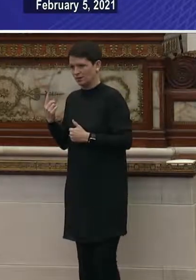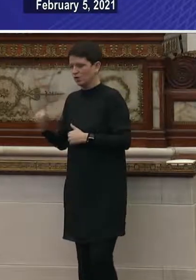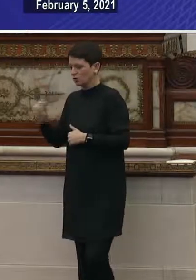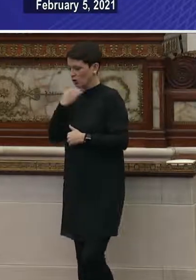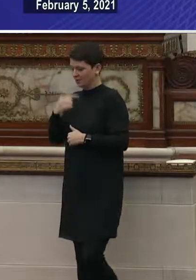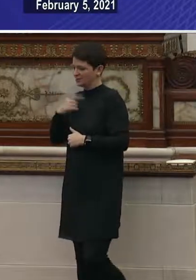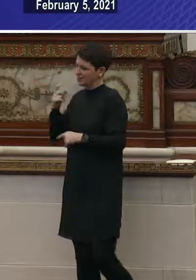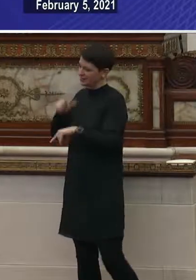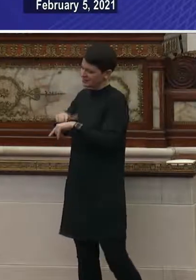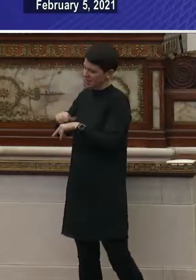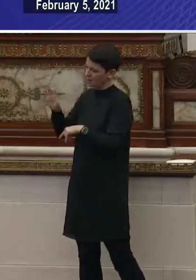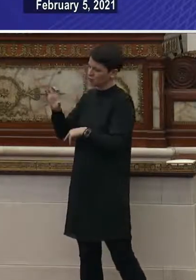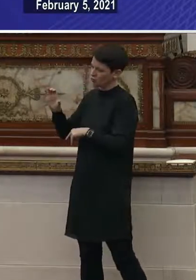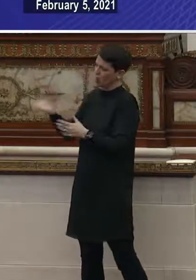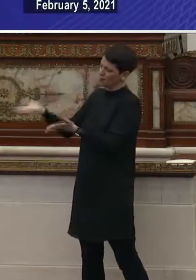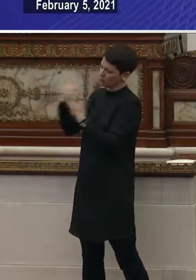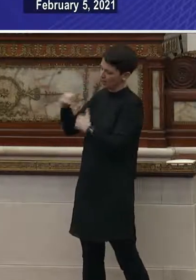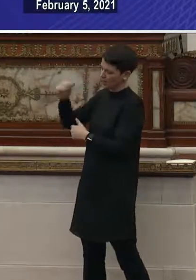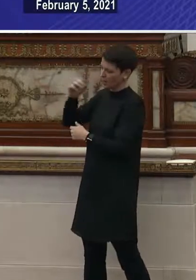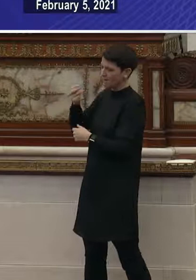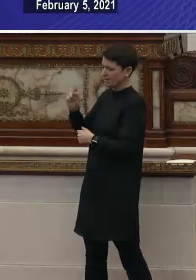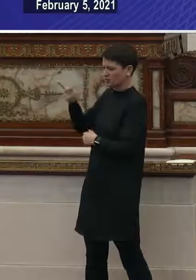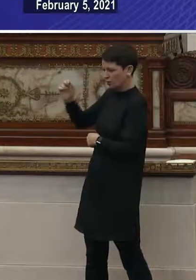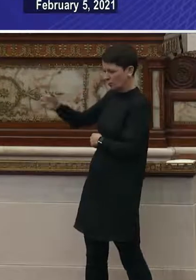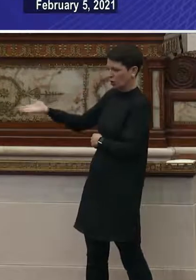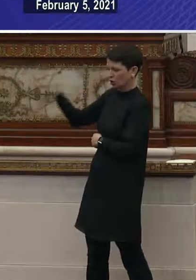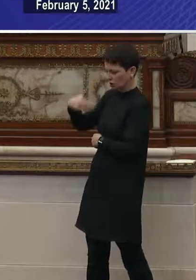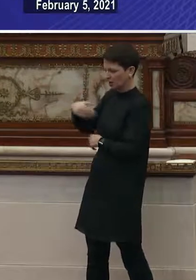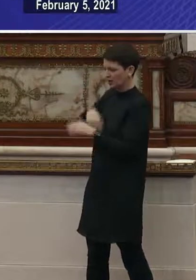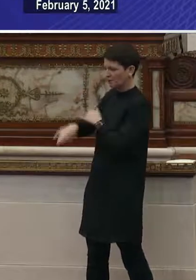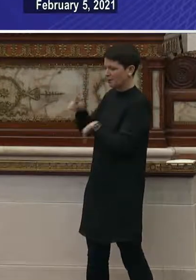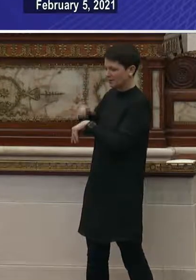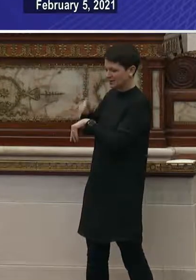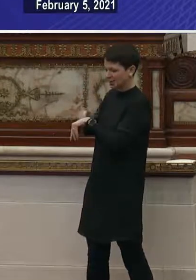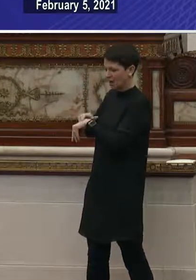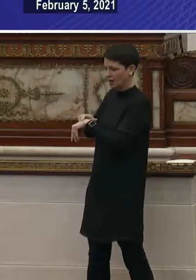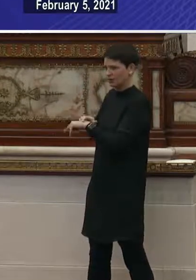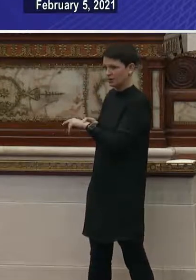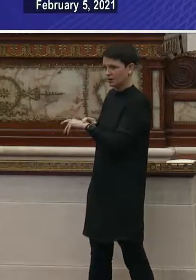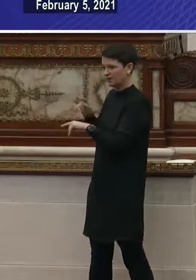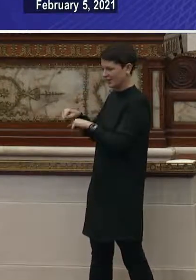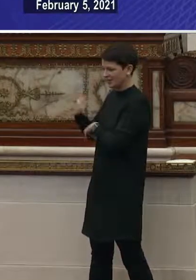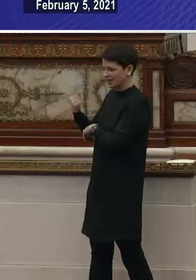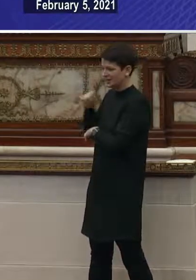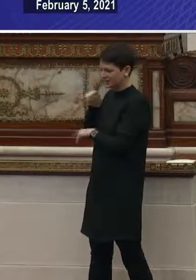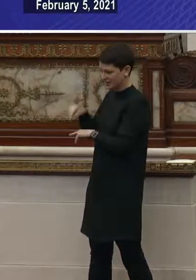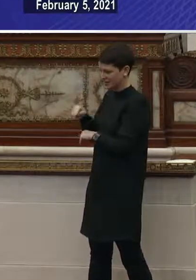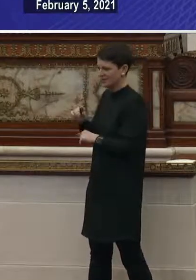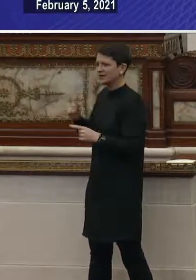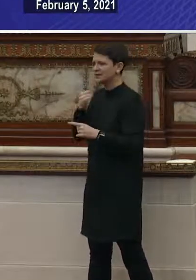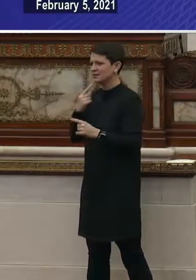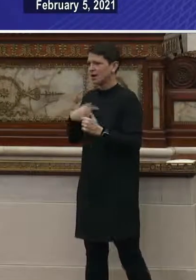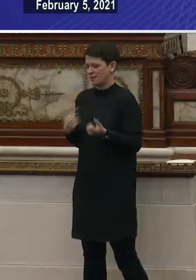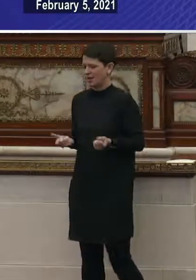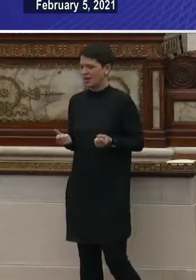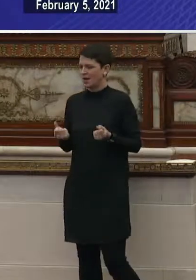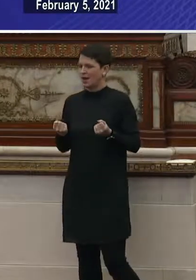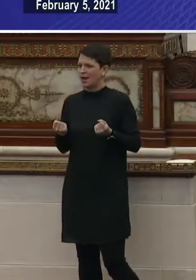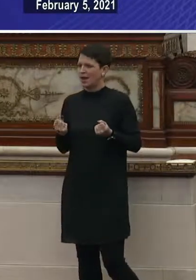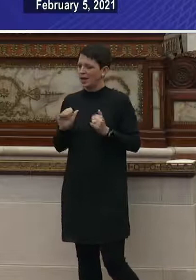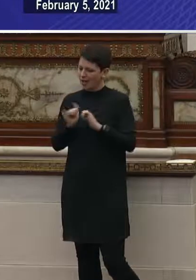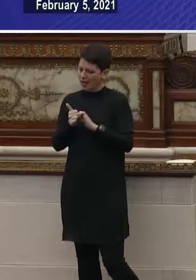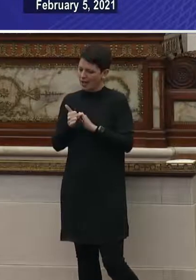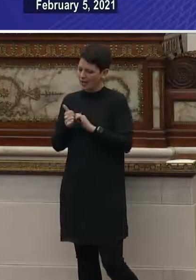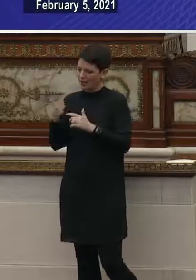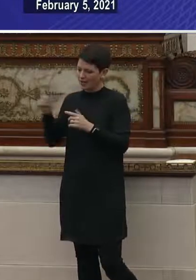it's time, Sherelle, to bring Mr. Parker and he can come, and this is his date. Doc, tell me how having